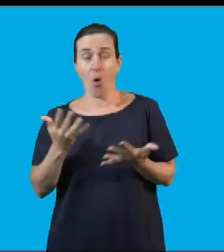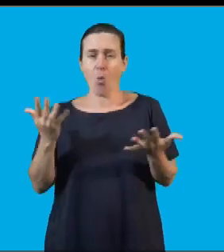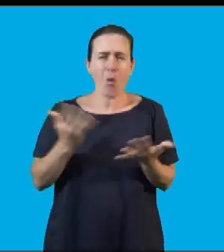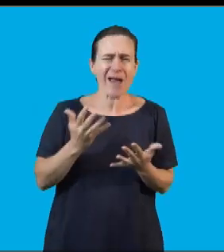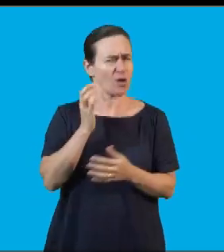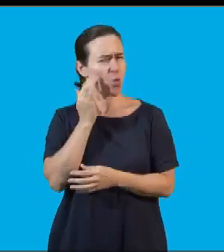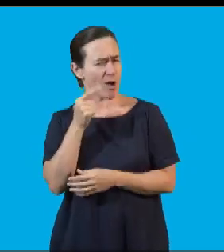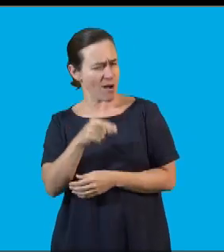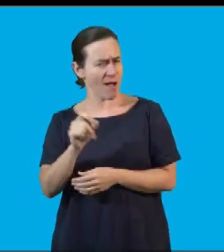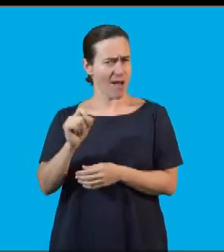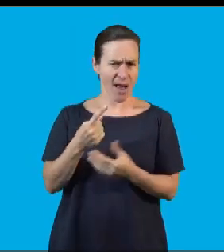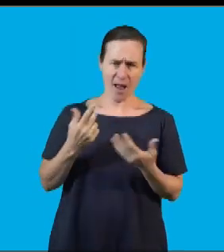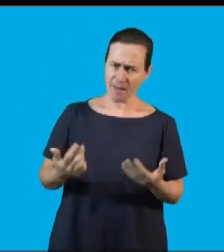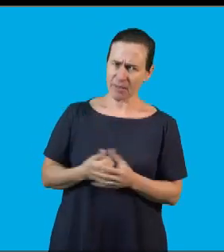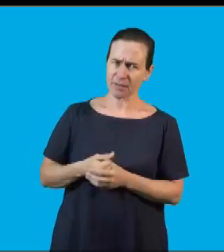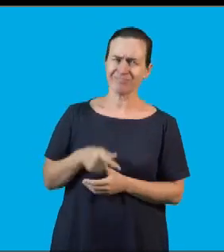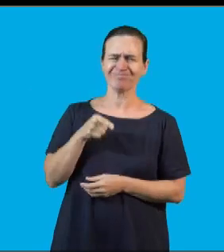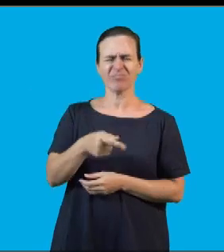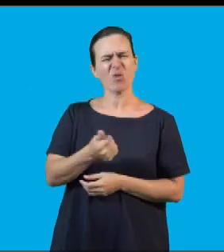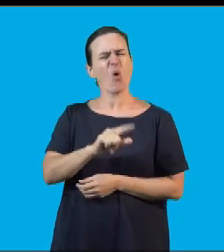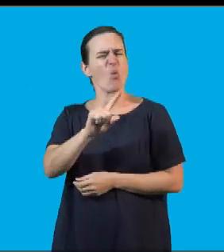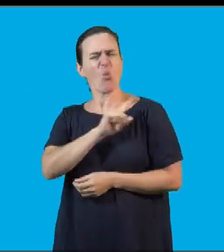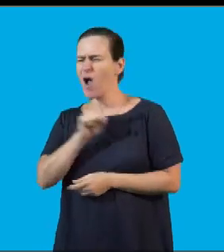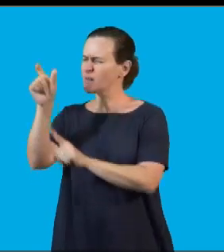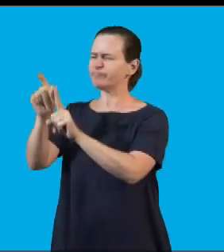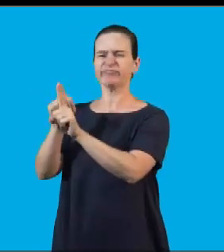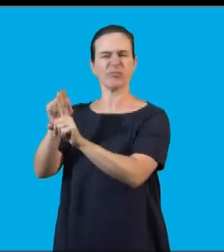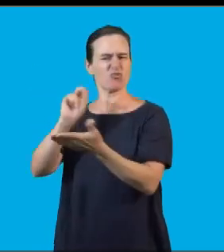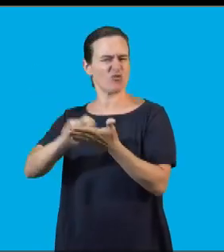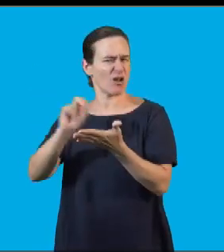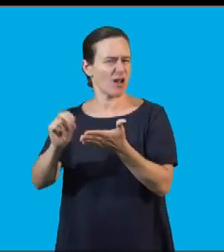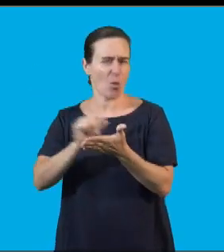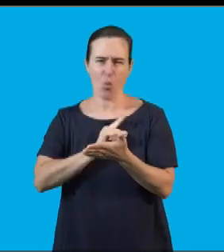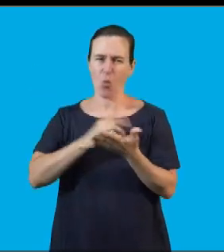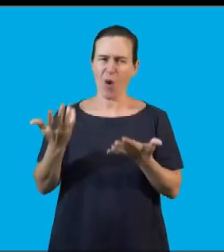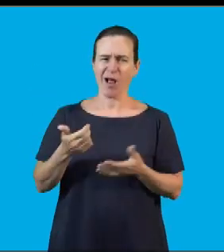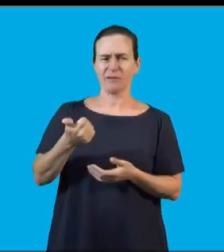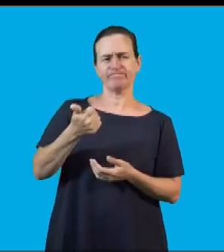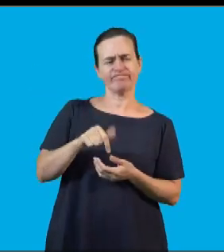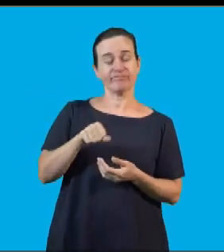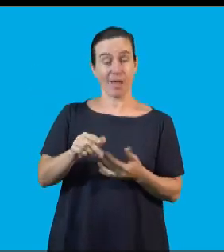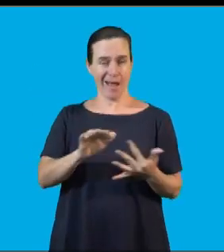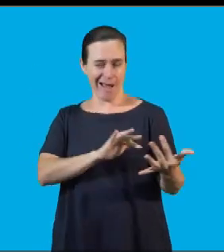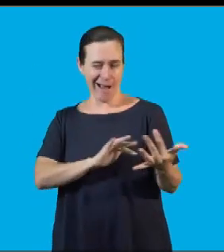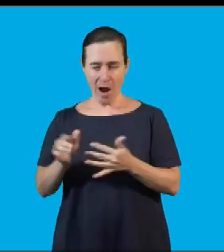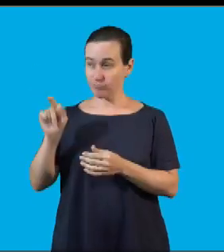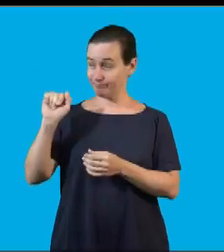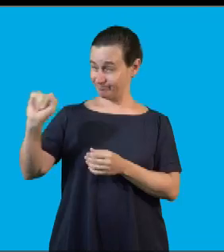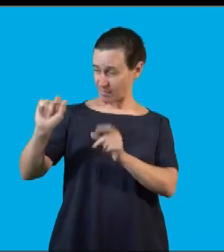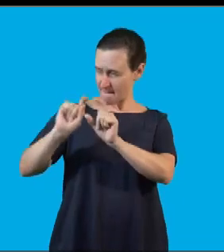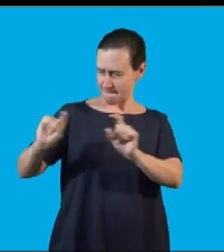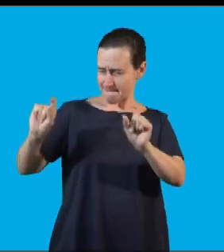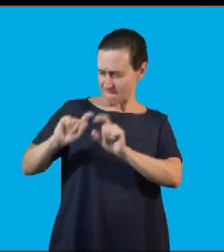Where and when does this take place? And why was it written? What is the purpose of the text? Also ask